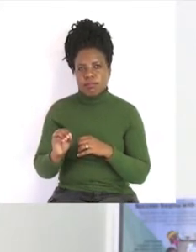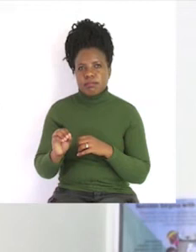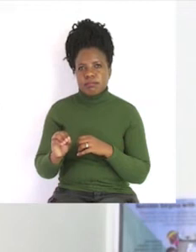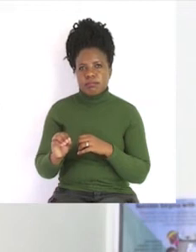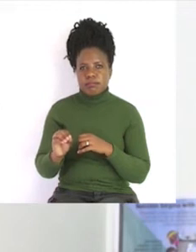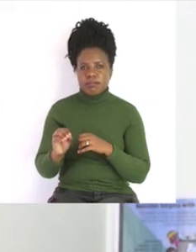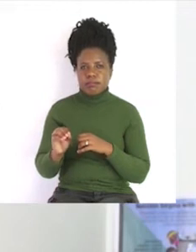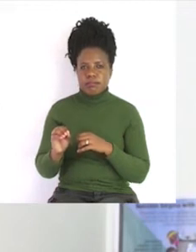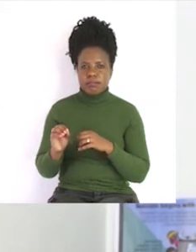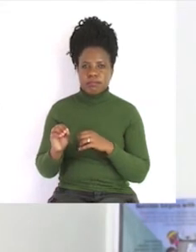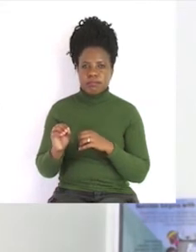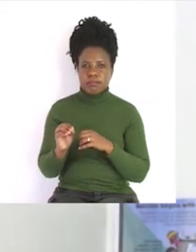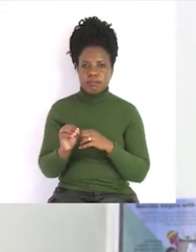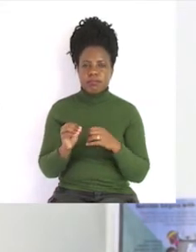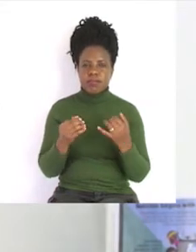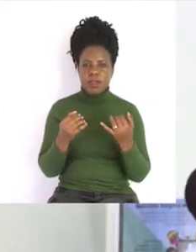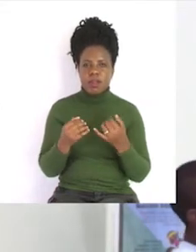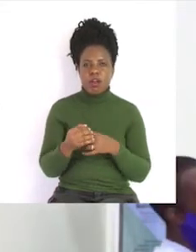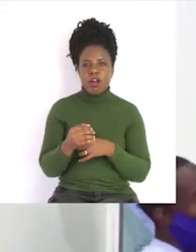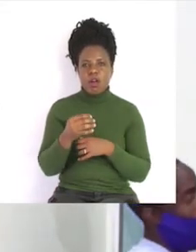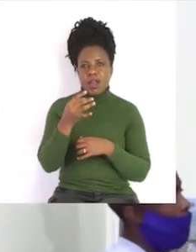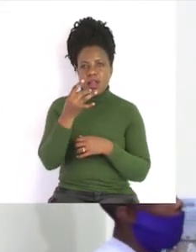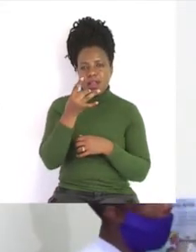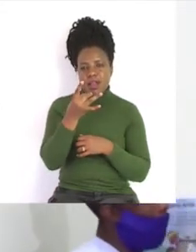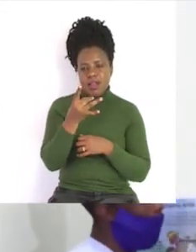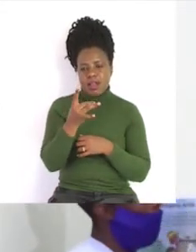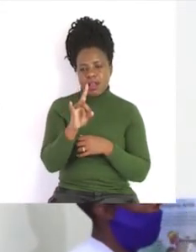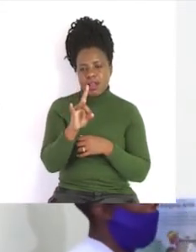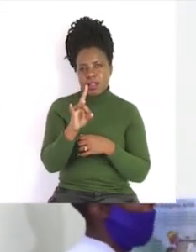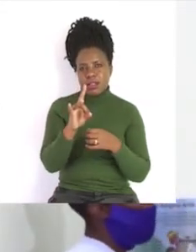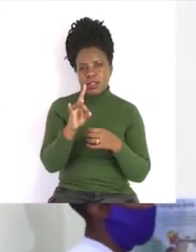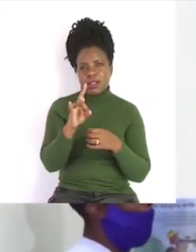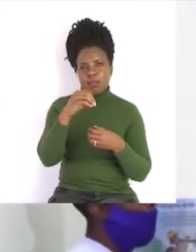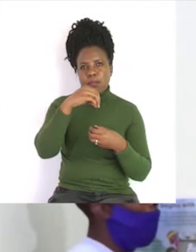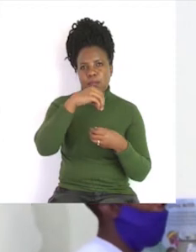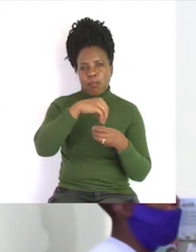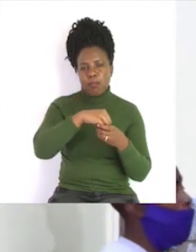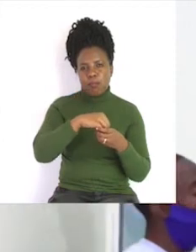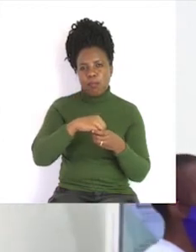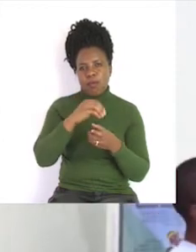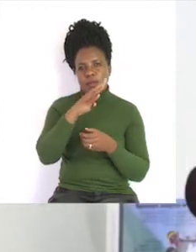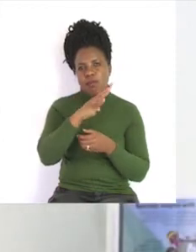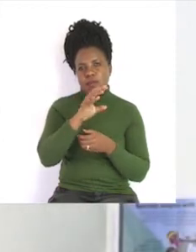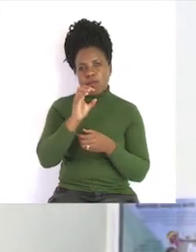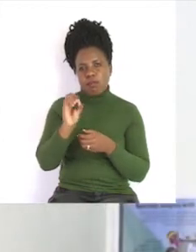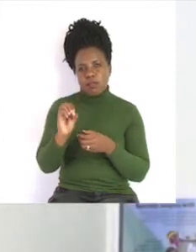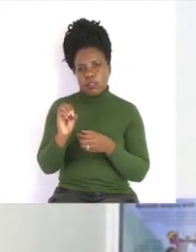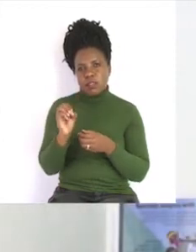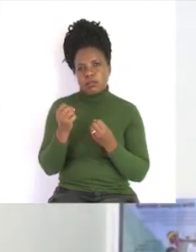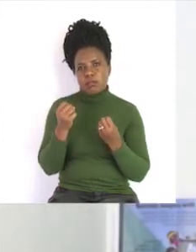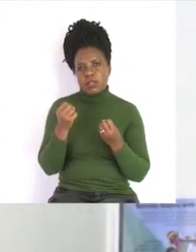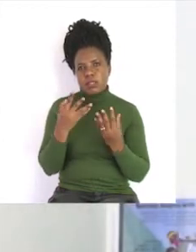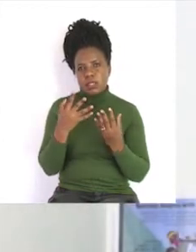which is 0. And now I will have 40. So 8 goes into